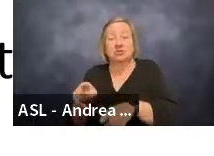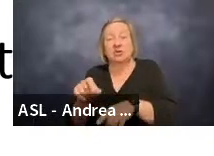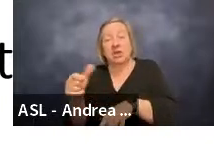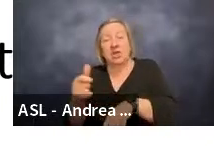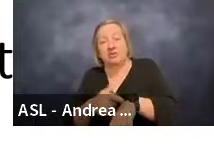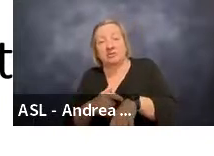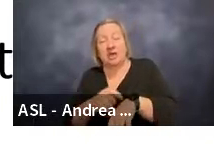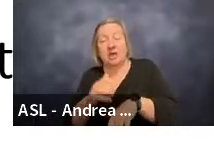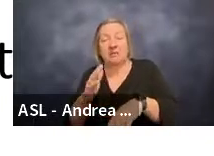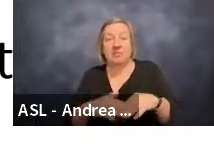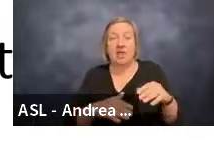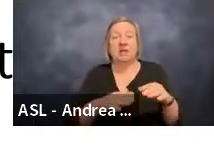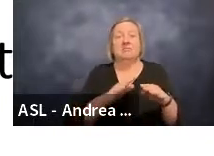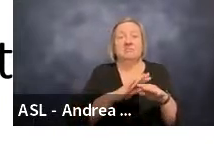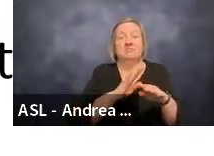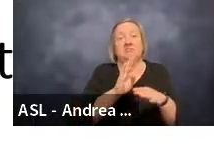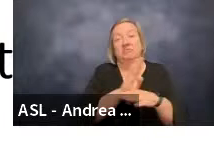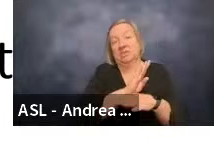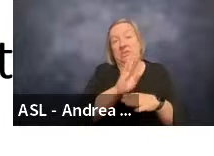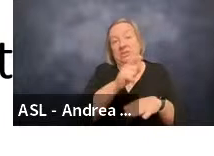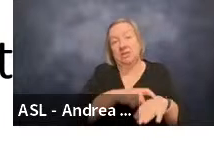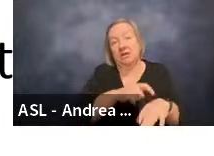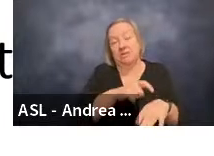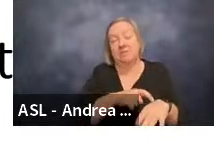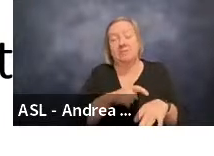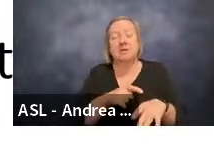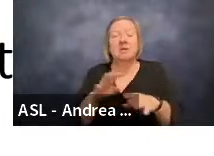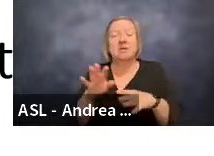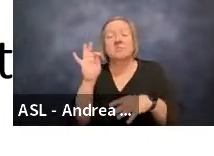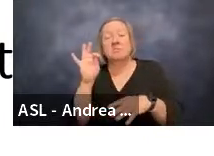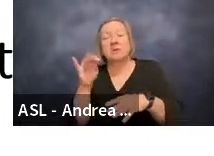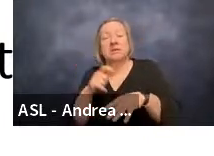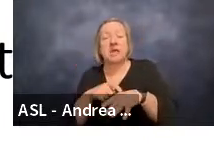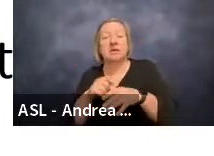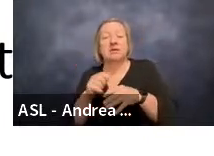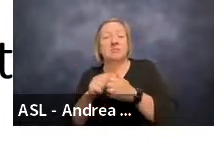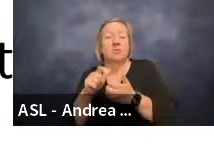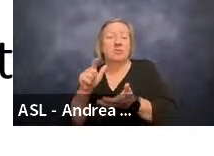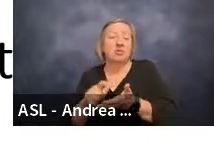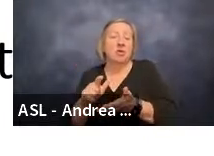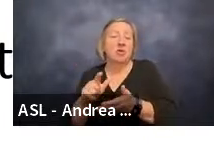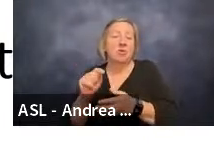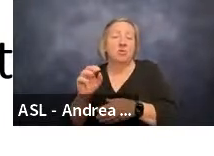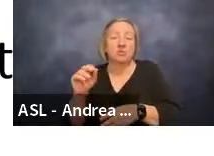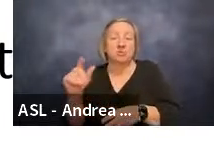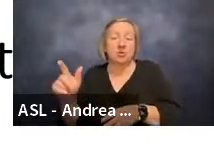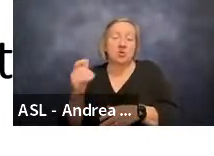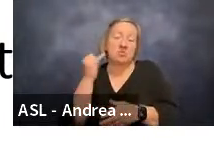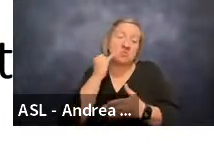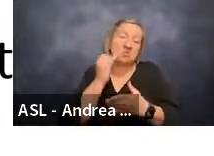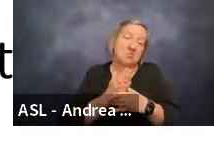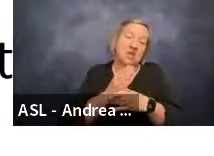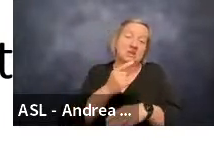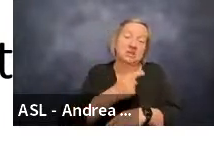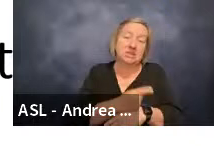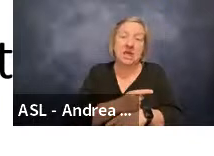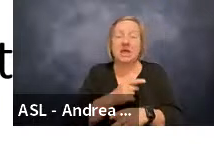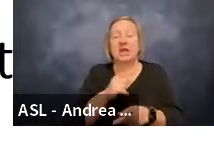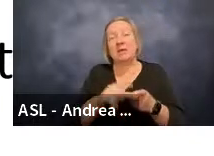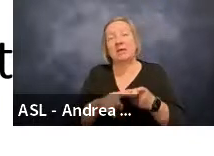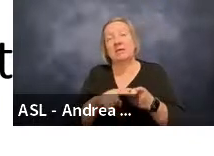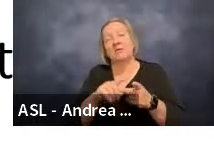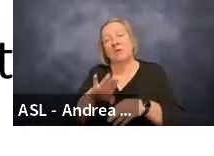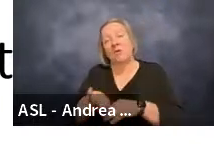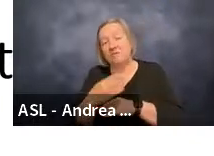the peak hours, they go during the time of day when we have a lower toll, whether that's midday or